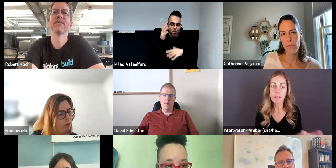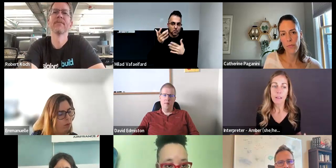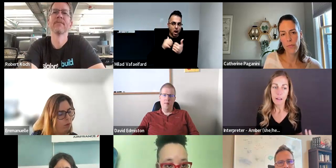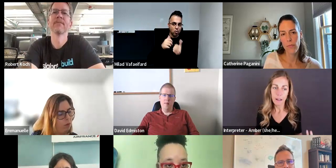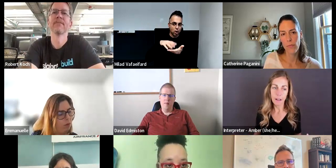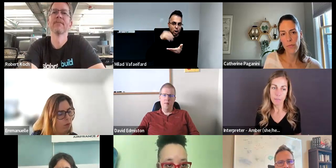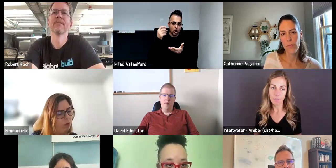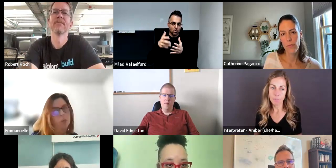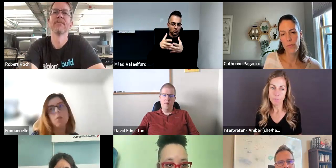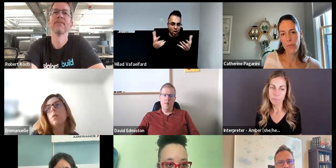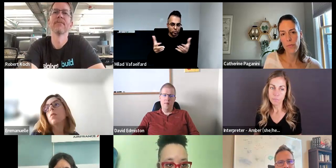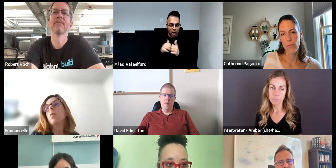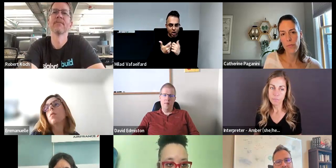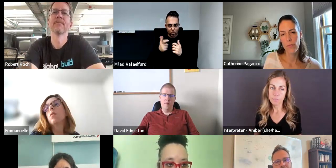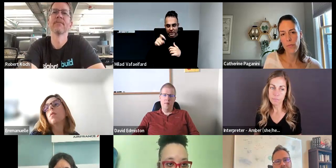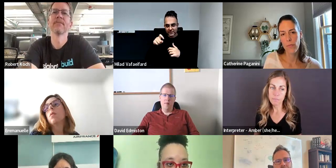Paris.